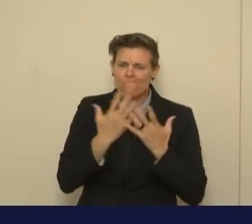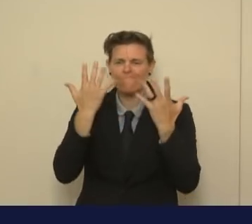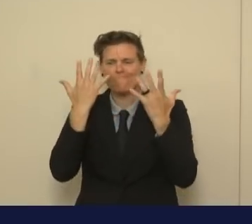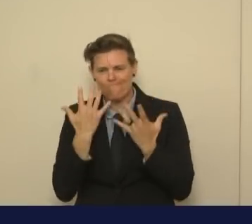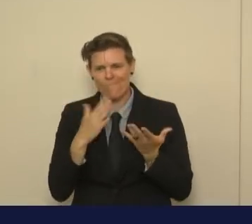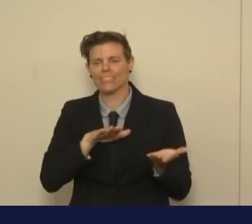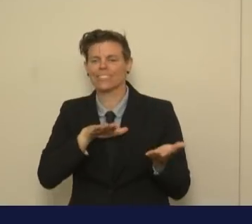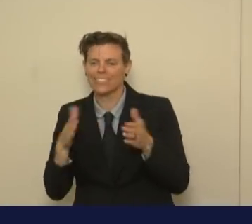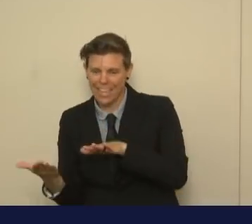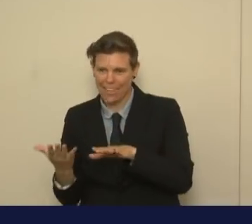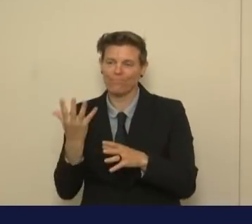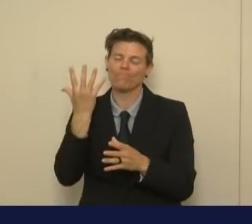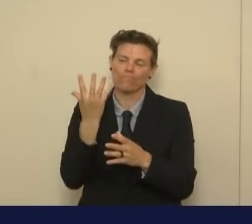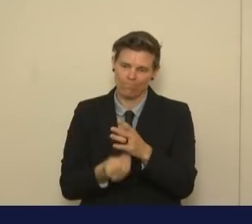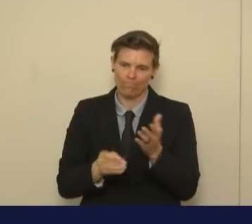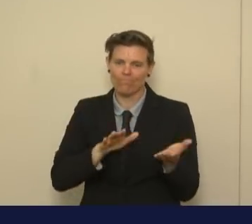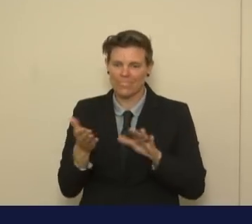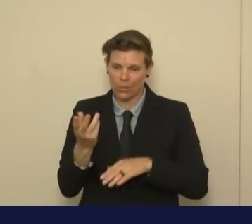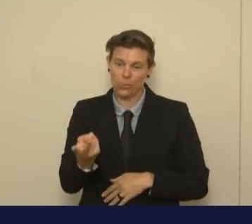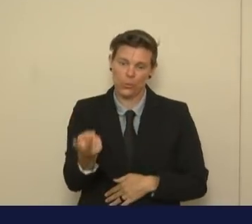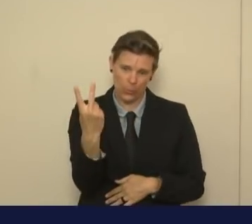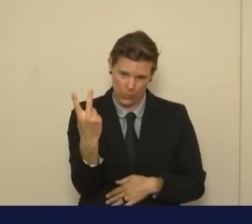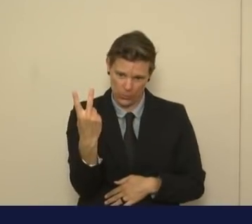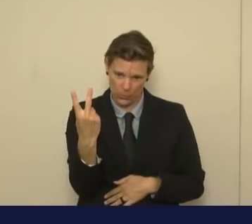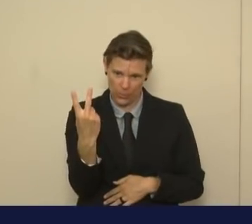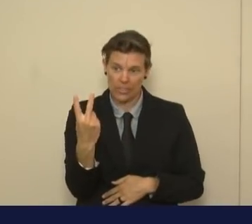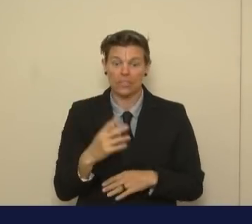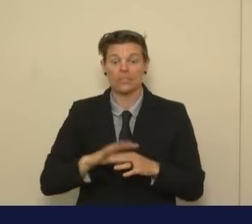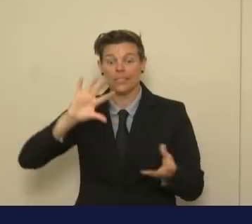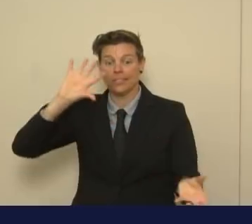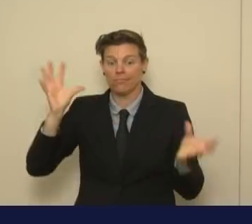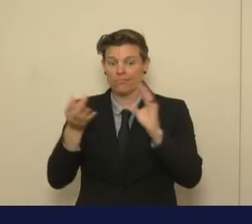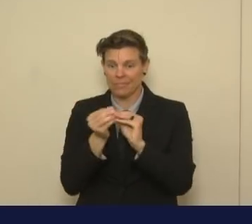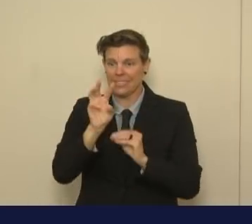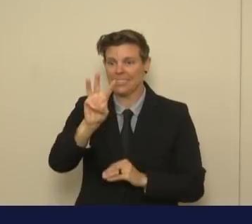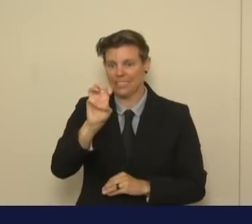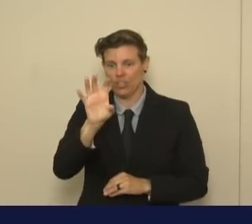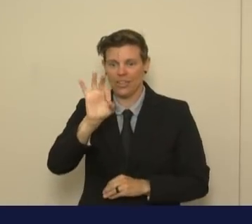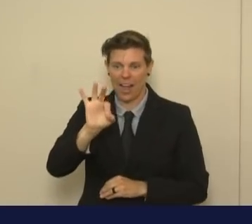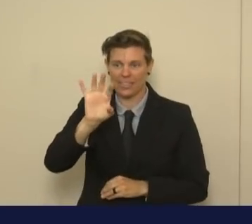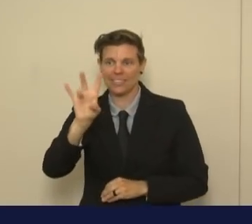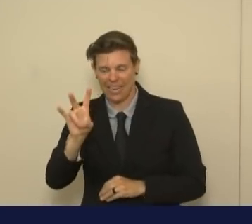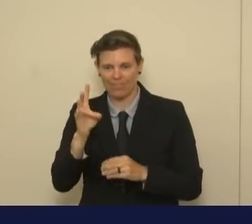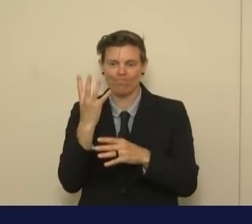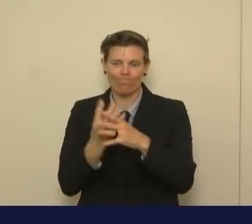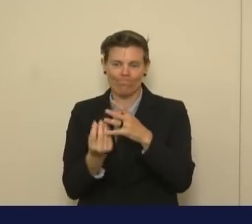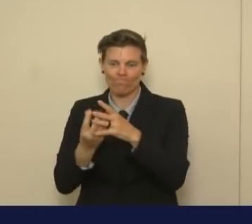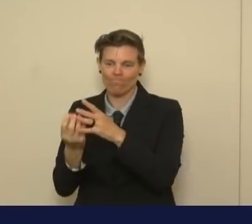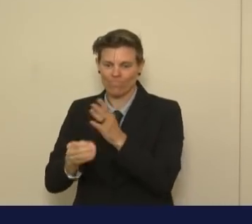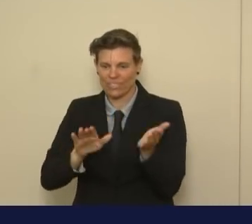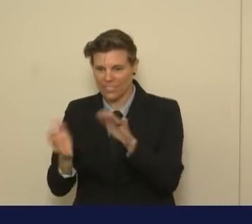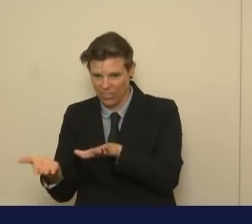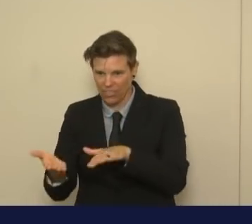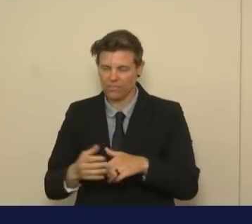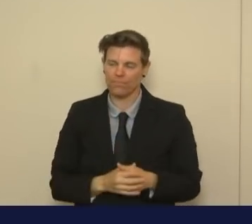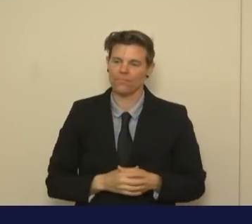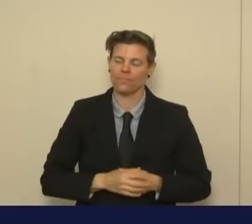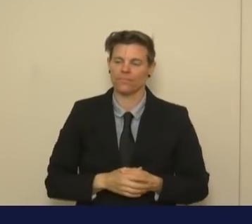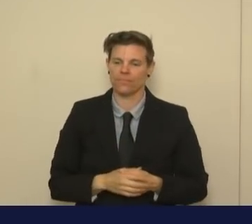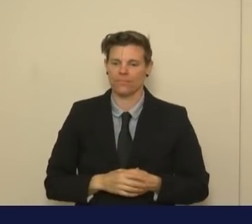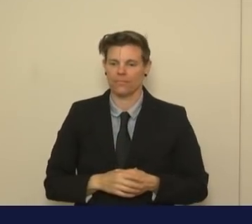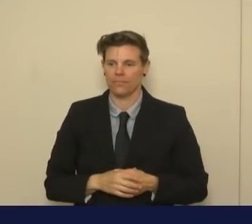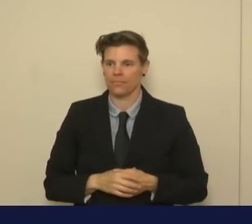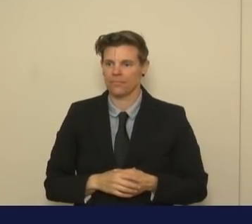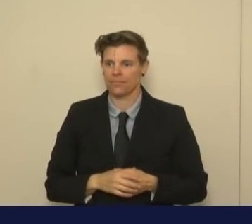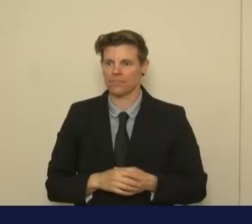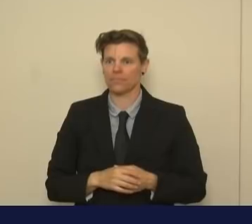2 new deaths. That brings us to 697 total. And, you know, I get asked